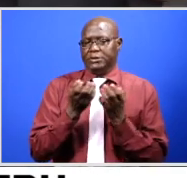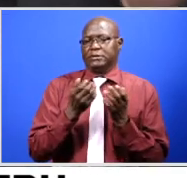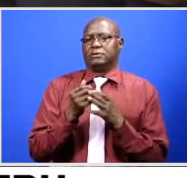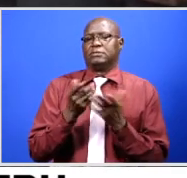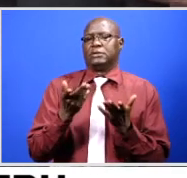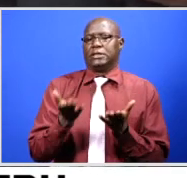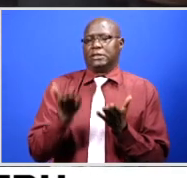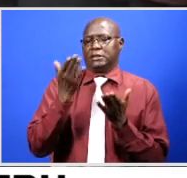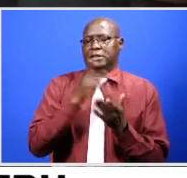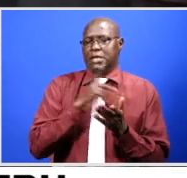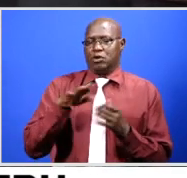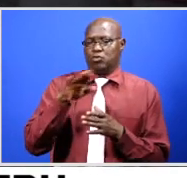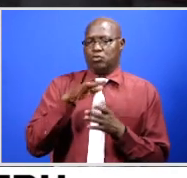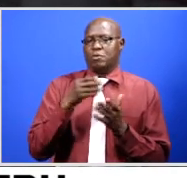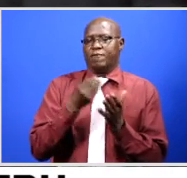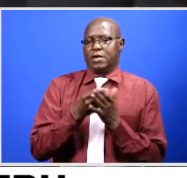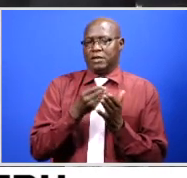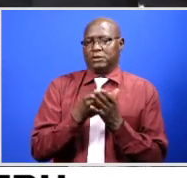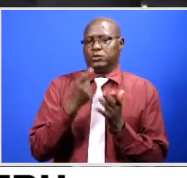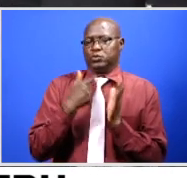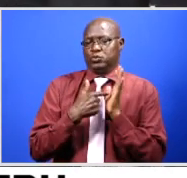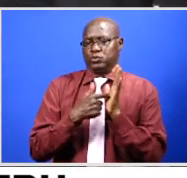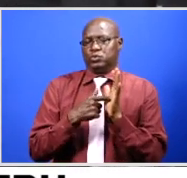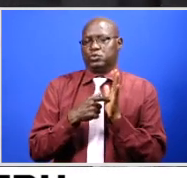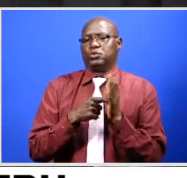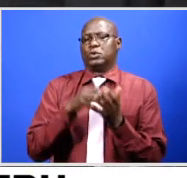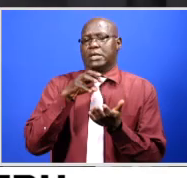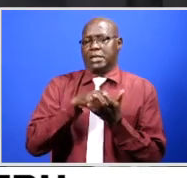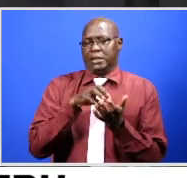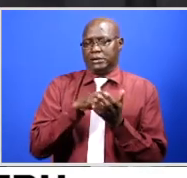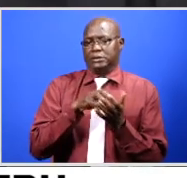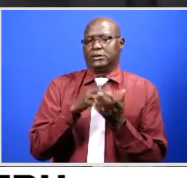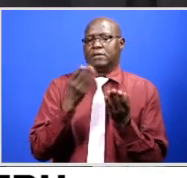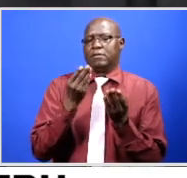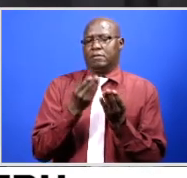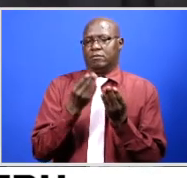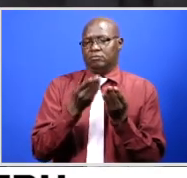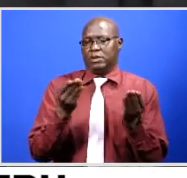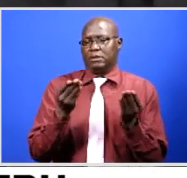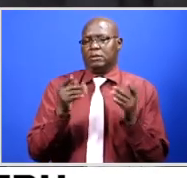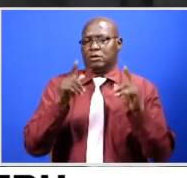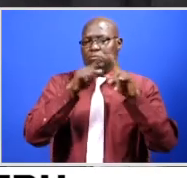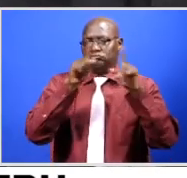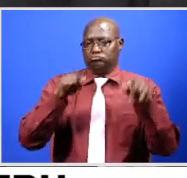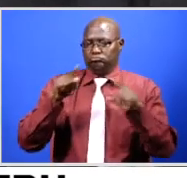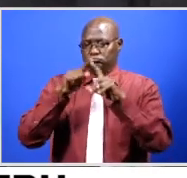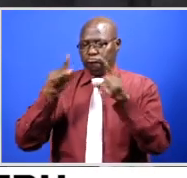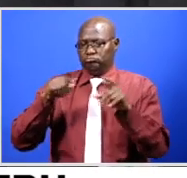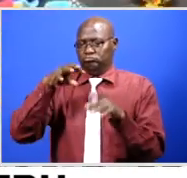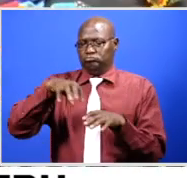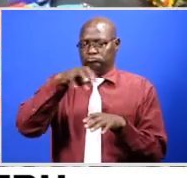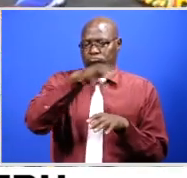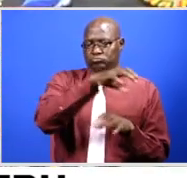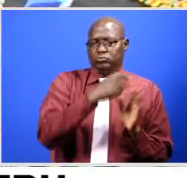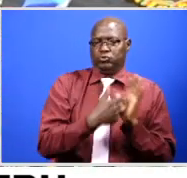so the Meru business community showcased their products in exhibition booths. The church leaders emphasized on values of Jesus Christ for businessmen